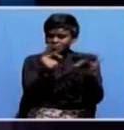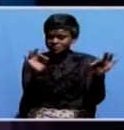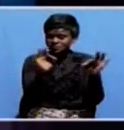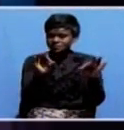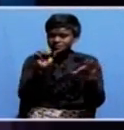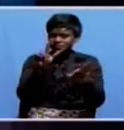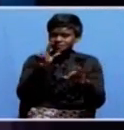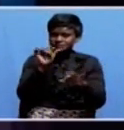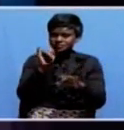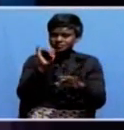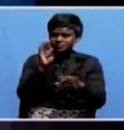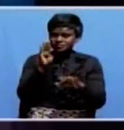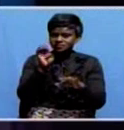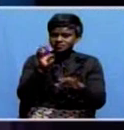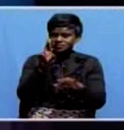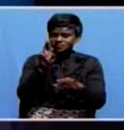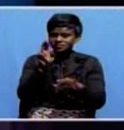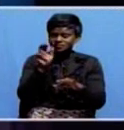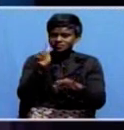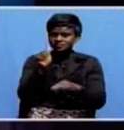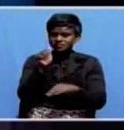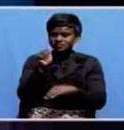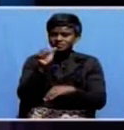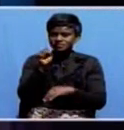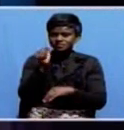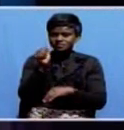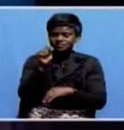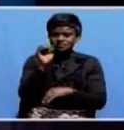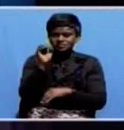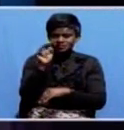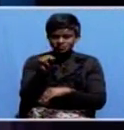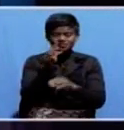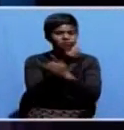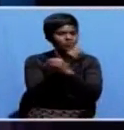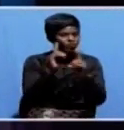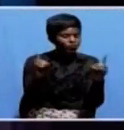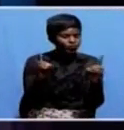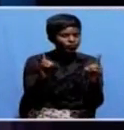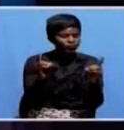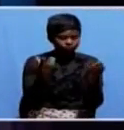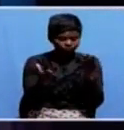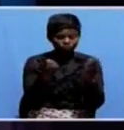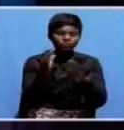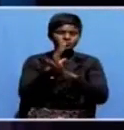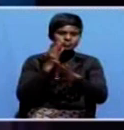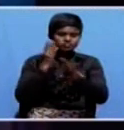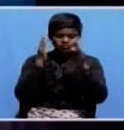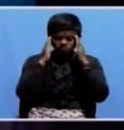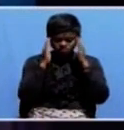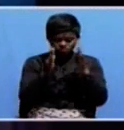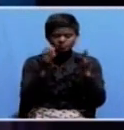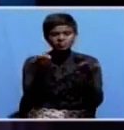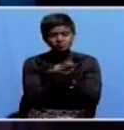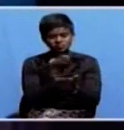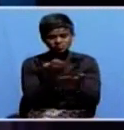yes, democracy, of course, and maybe freedom of speech. Yes. Democracy, maybe we focus on one of the issues, the economy. Yes.